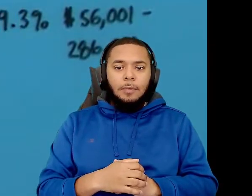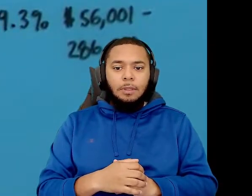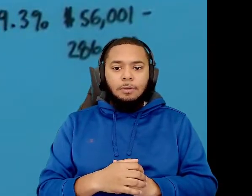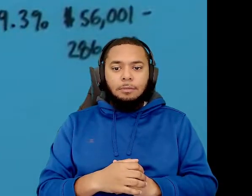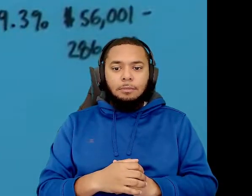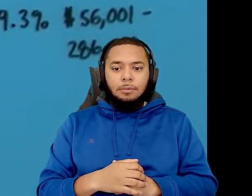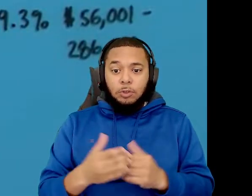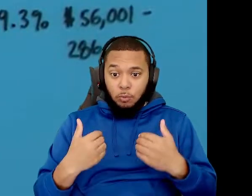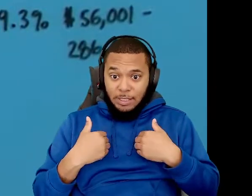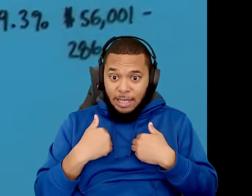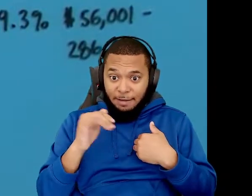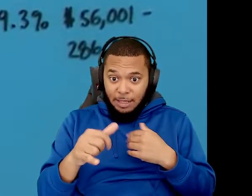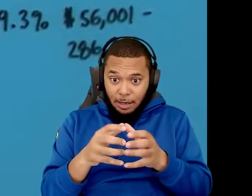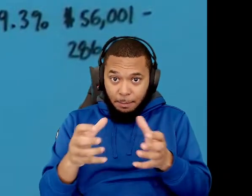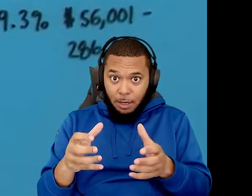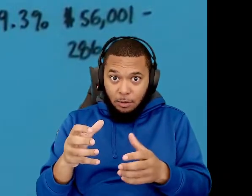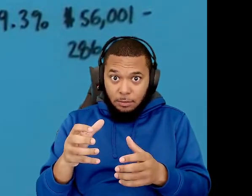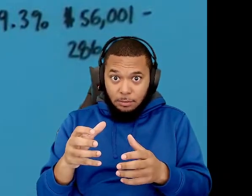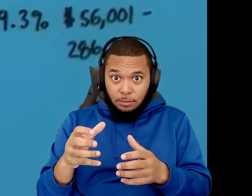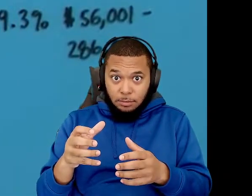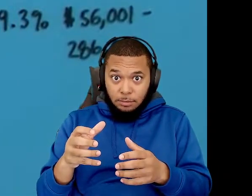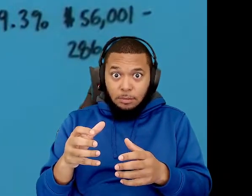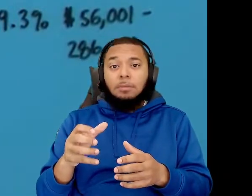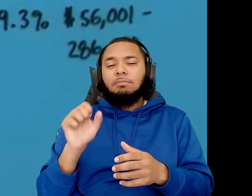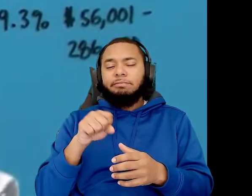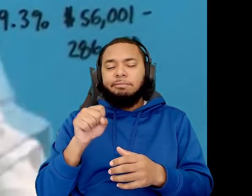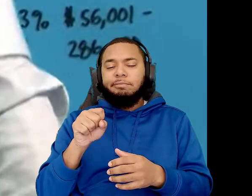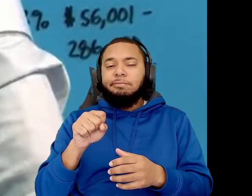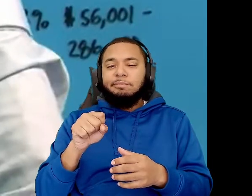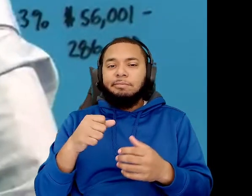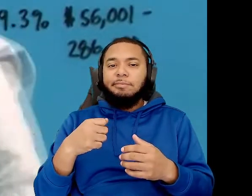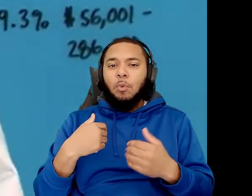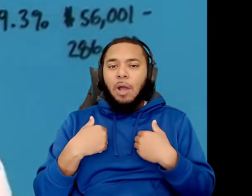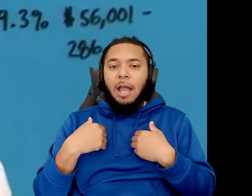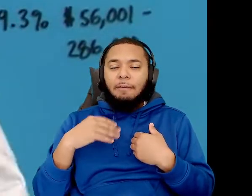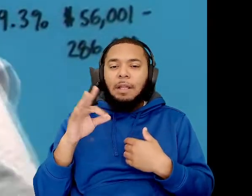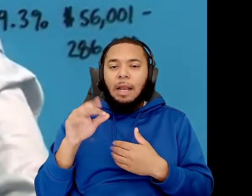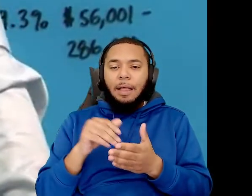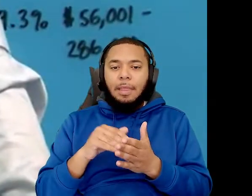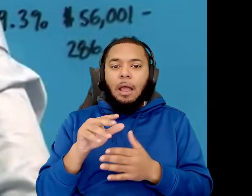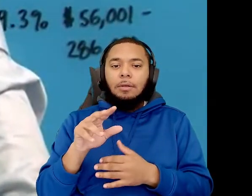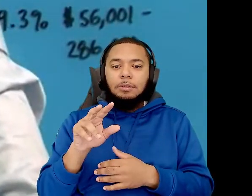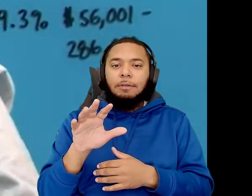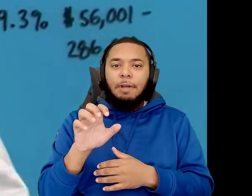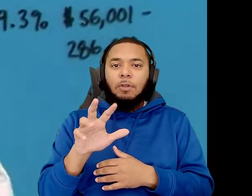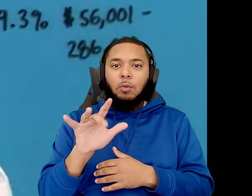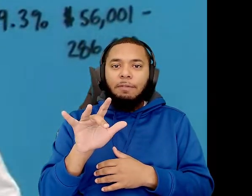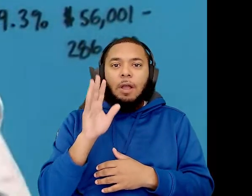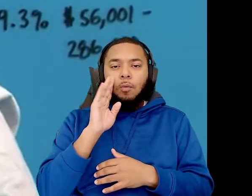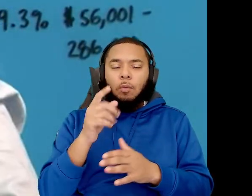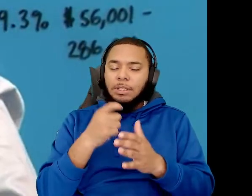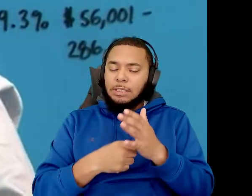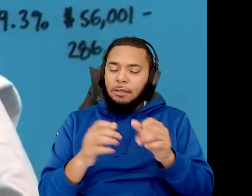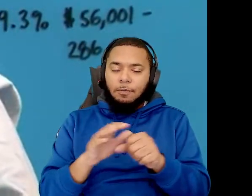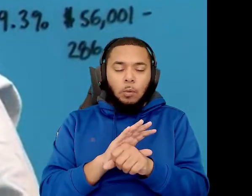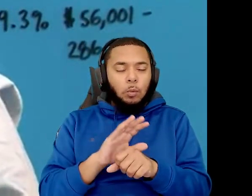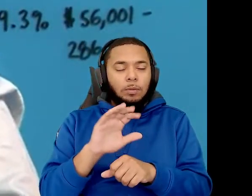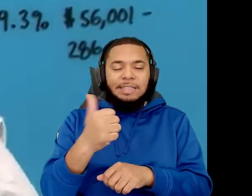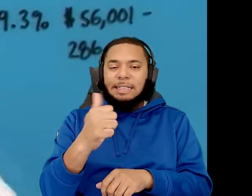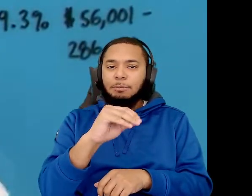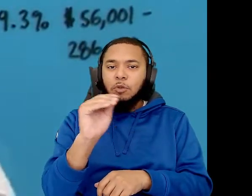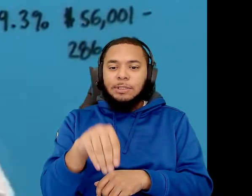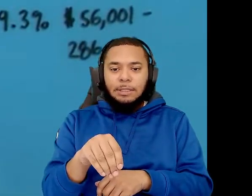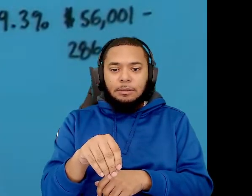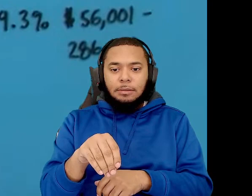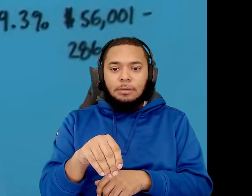$9,525, do we have that amount here? Yes, we do. So we are going to be taxed on this full bracket. 10% of